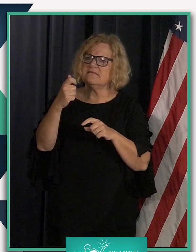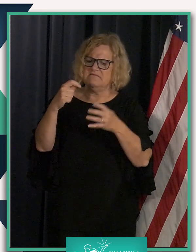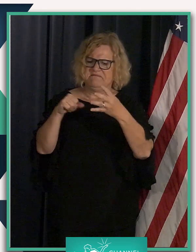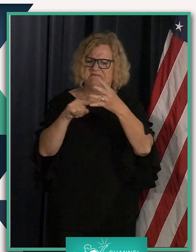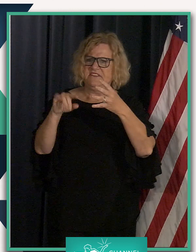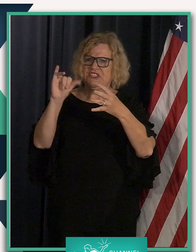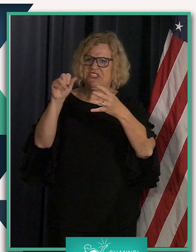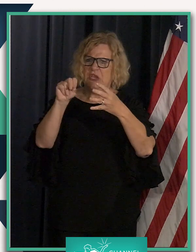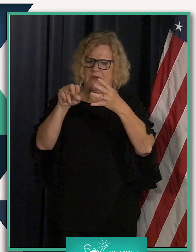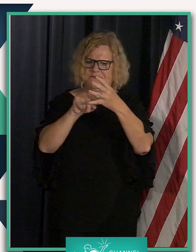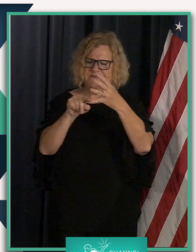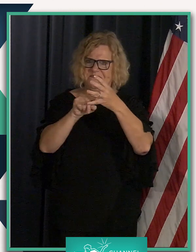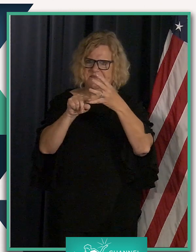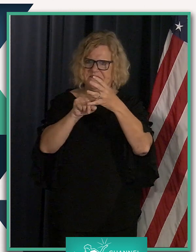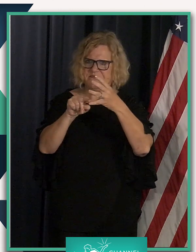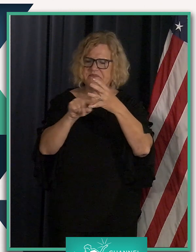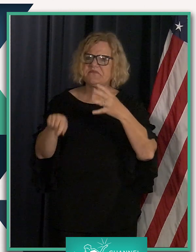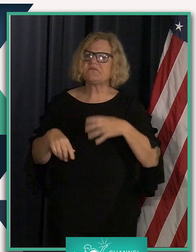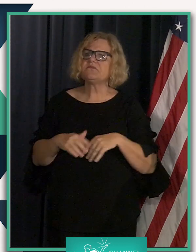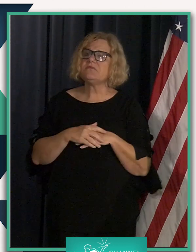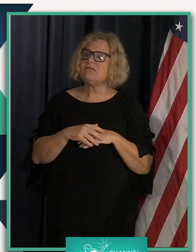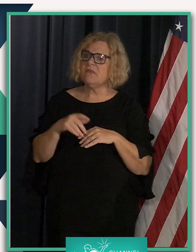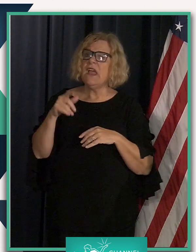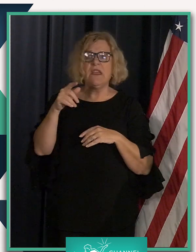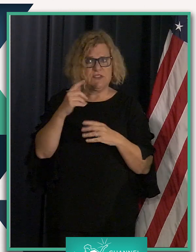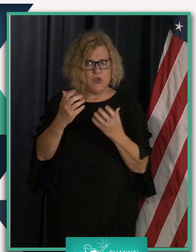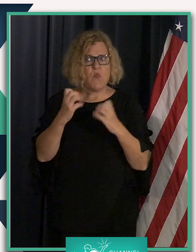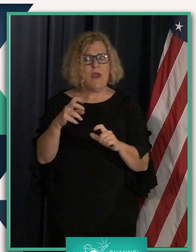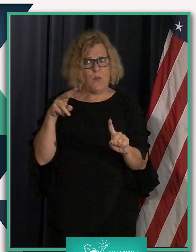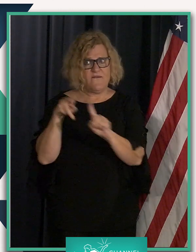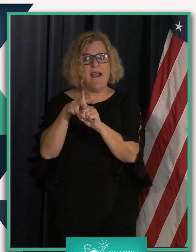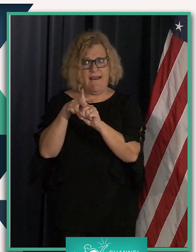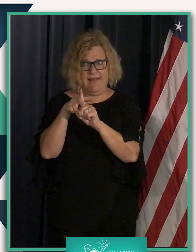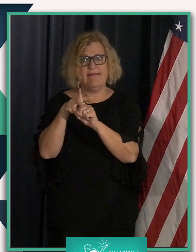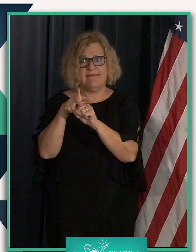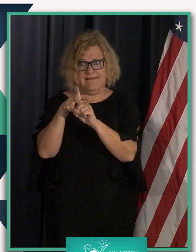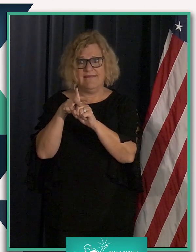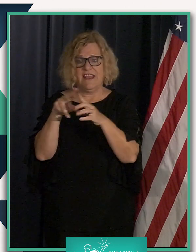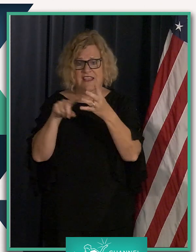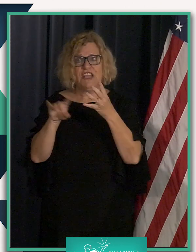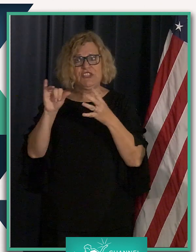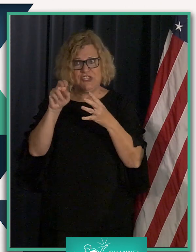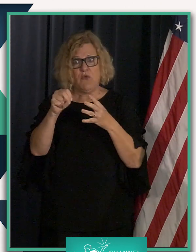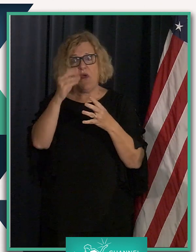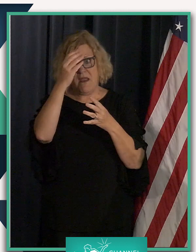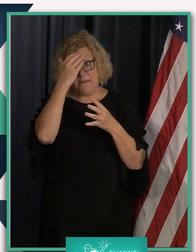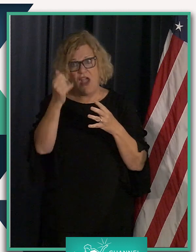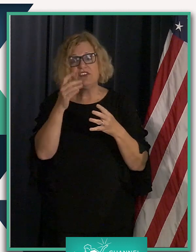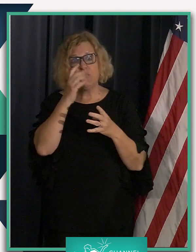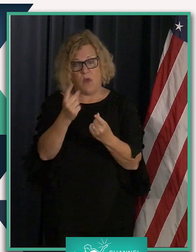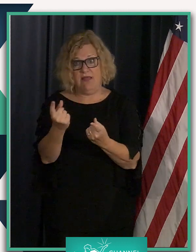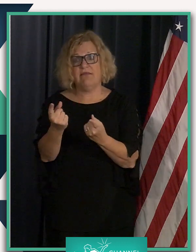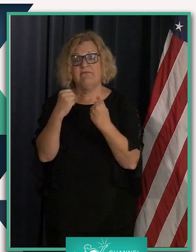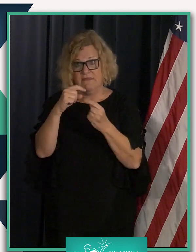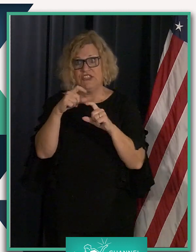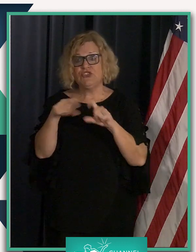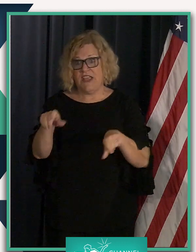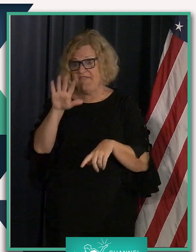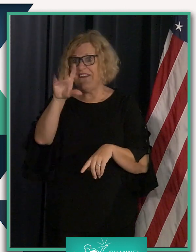late January. And so you will want to file in late January because your check, the